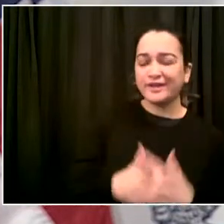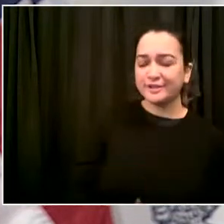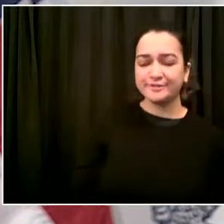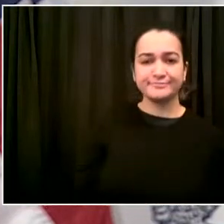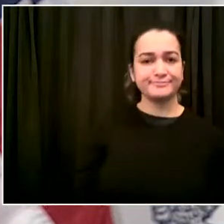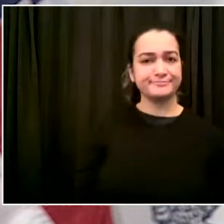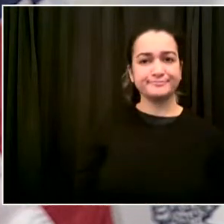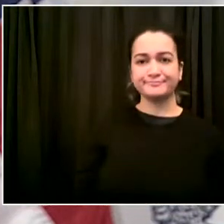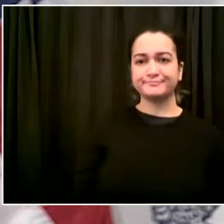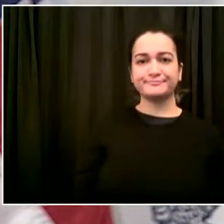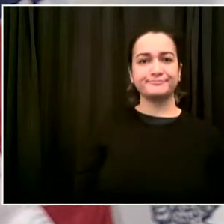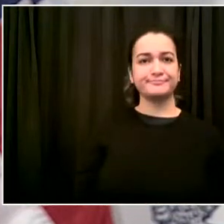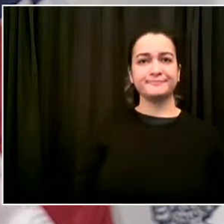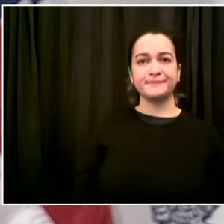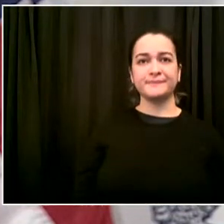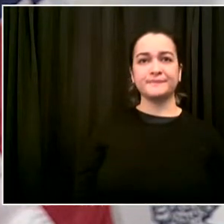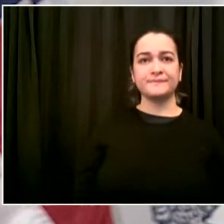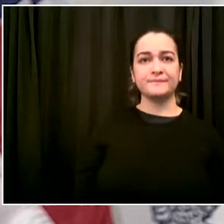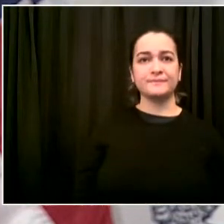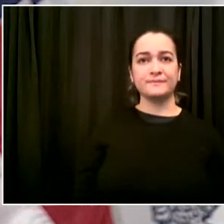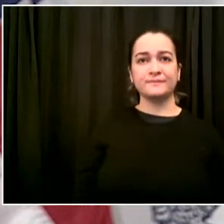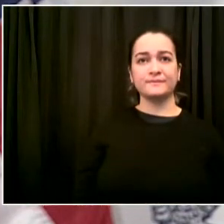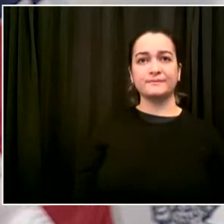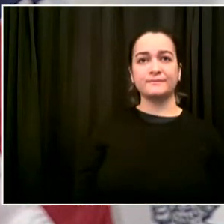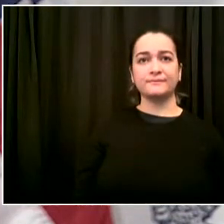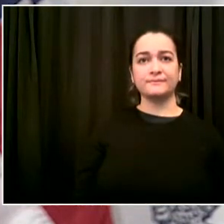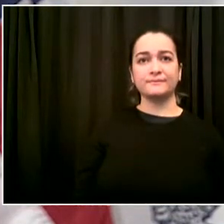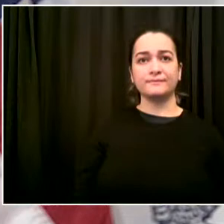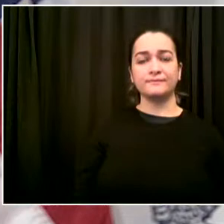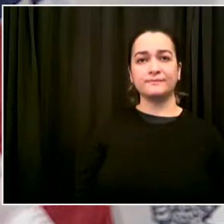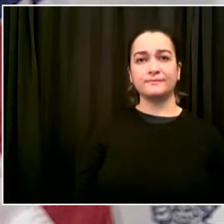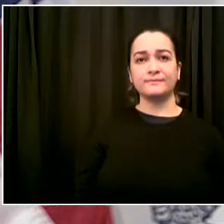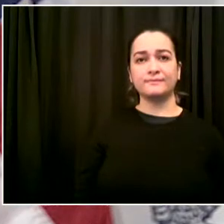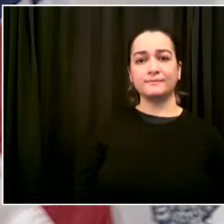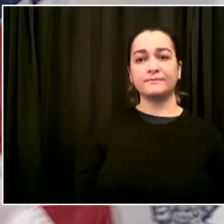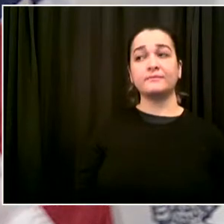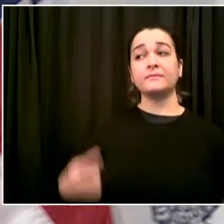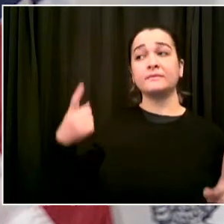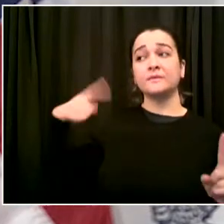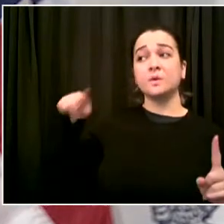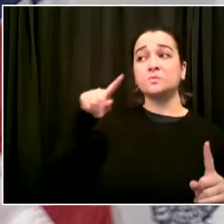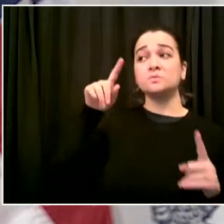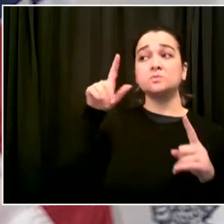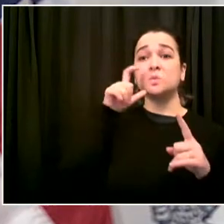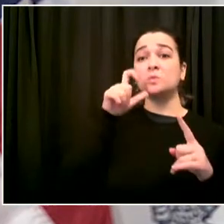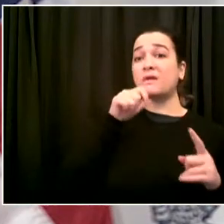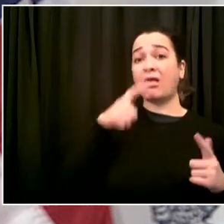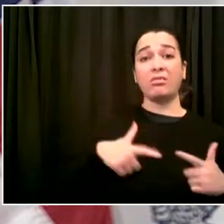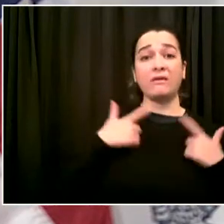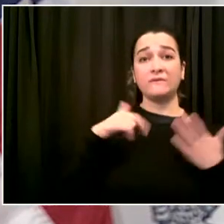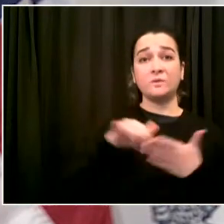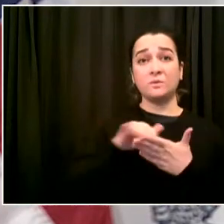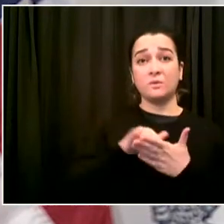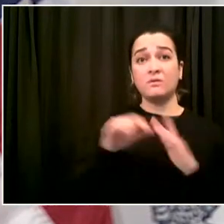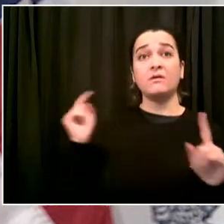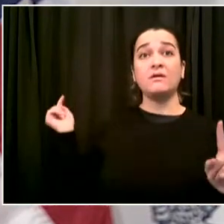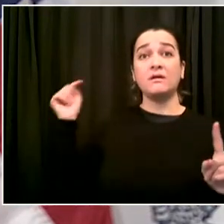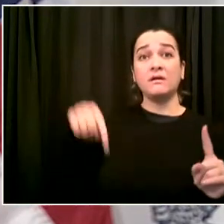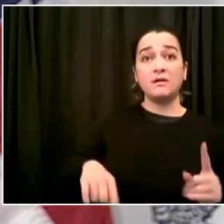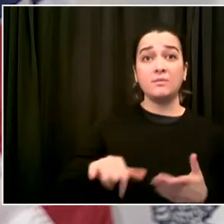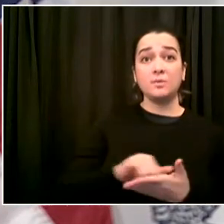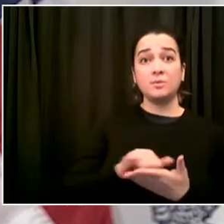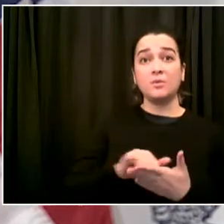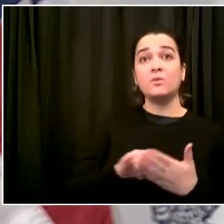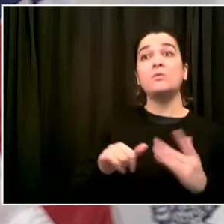vaccinated and who live outside the 5 boroughs are people who serve New York City. They are healthcare workers, teachers,